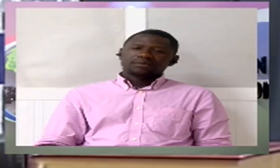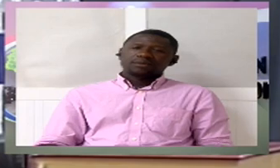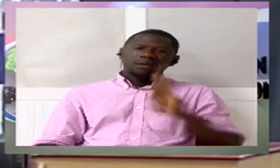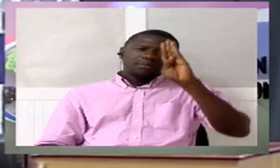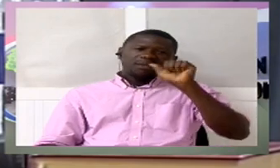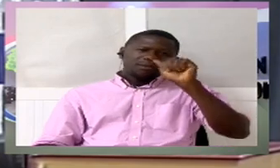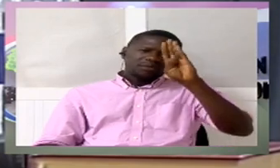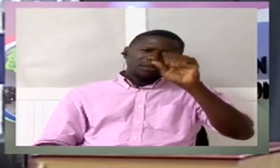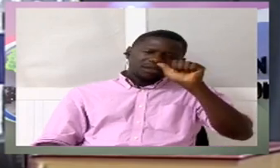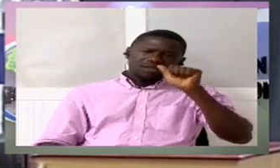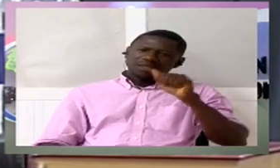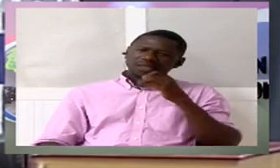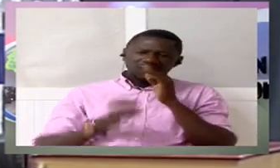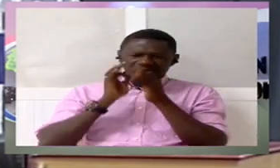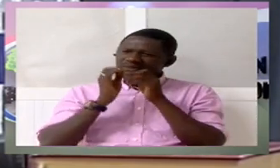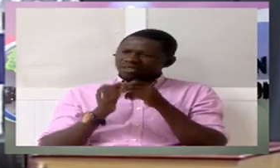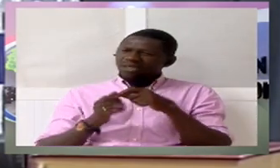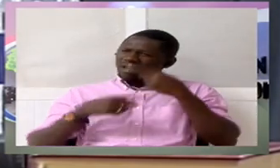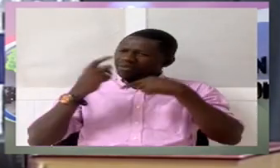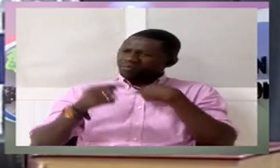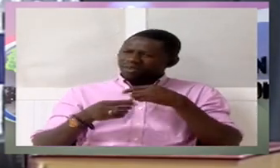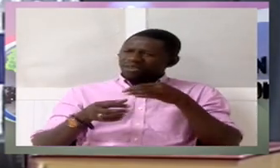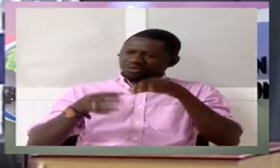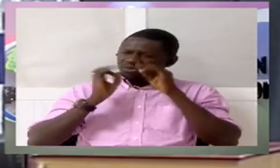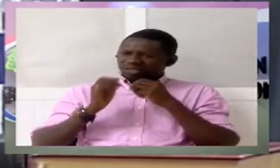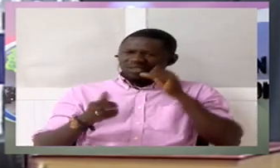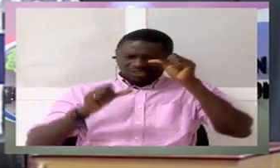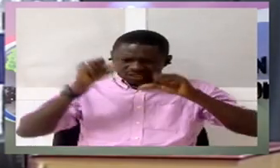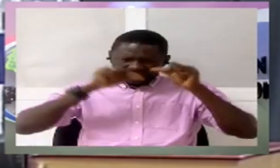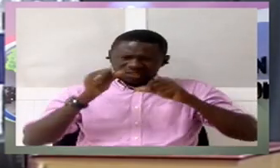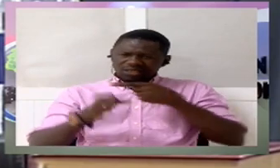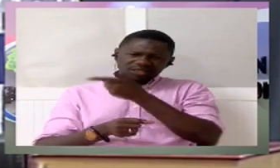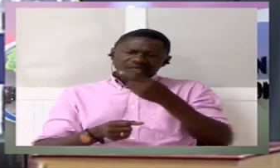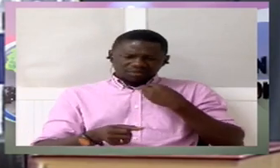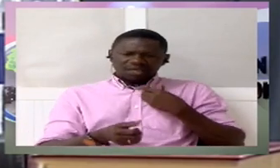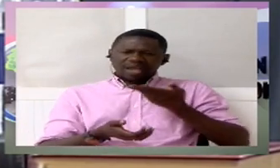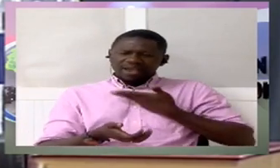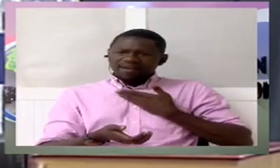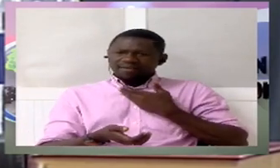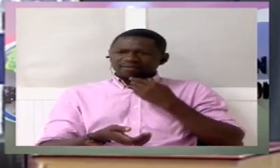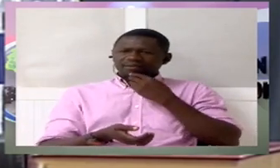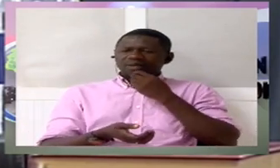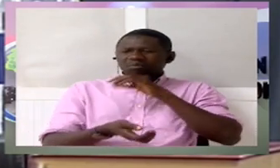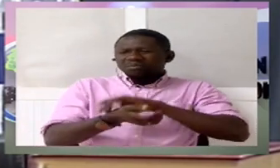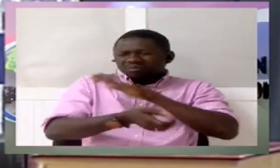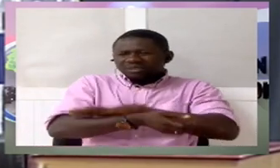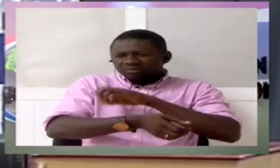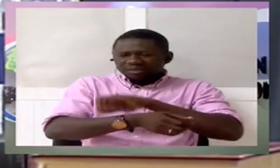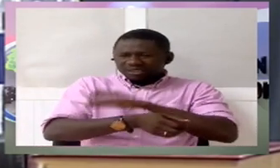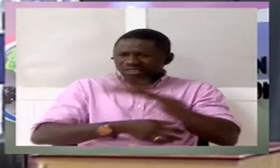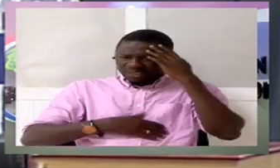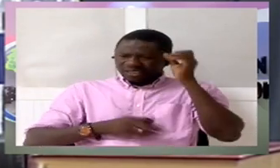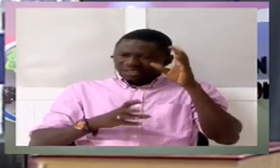la. He told them, after I took these tests, they said I have malaria and I'm taking the medicine given